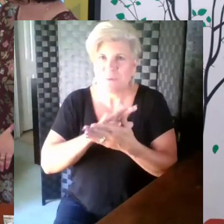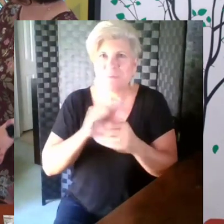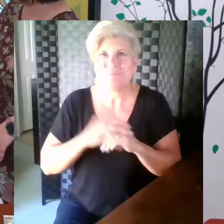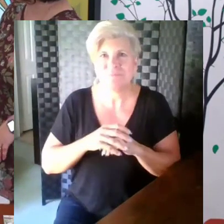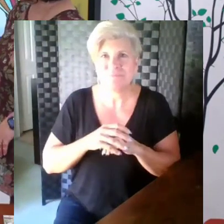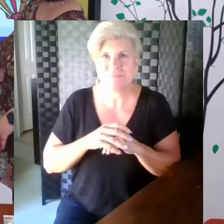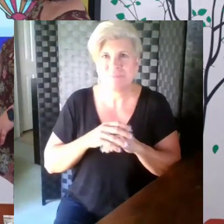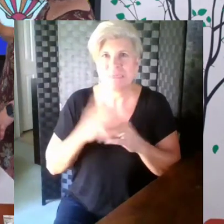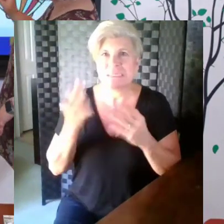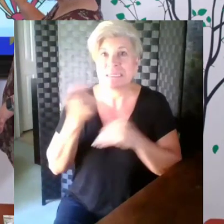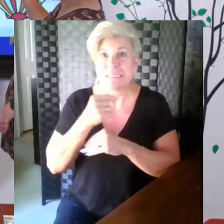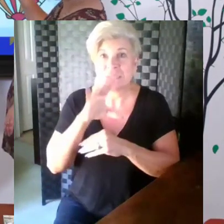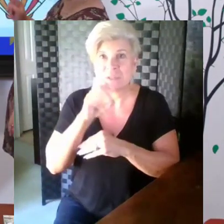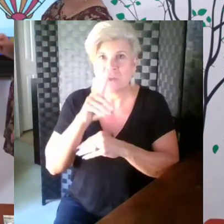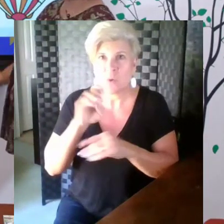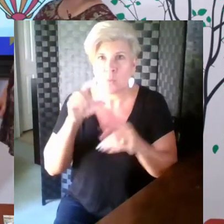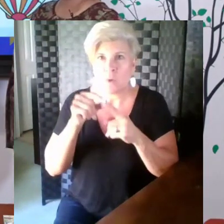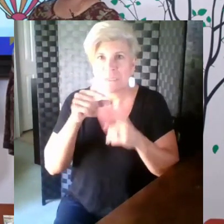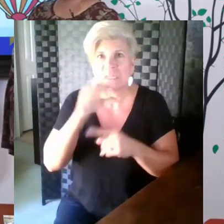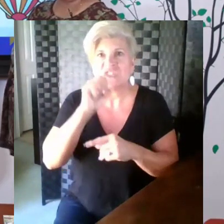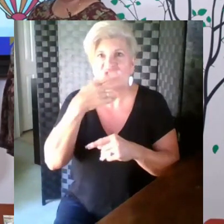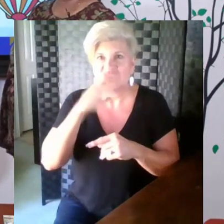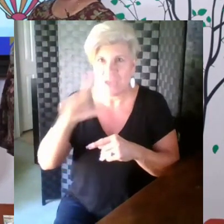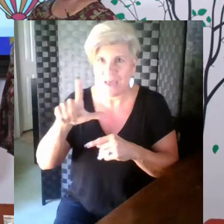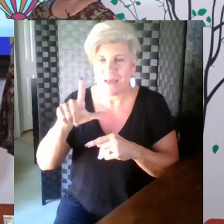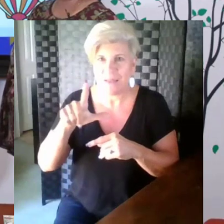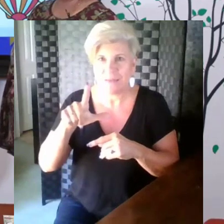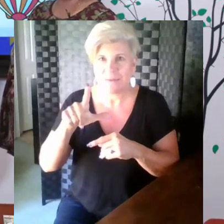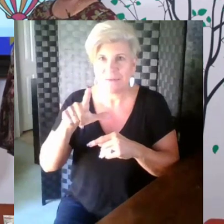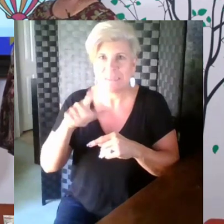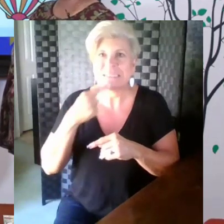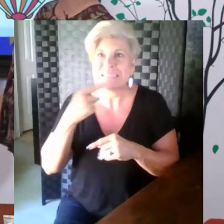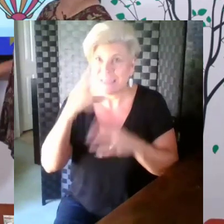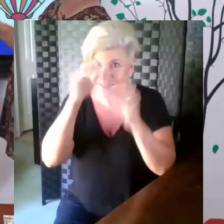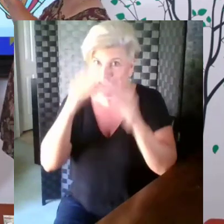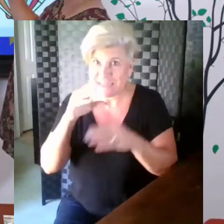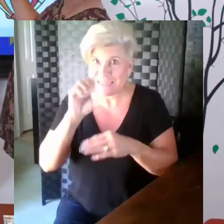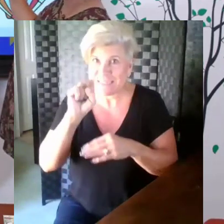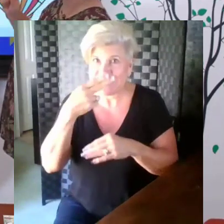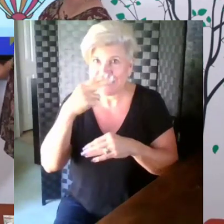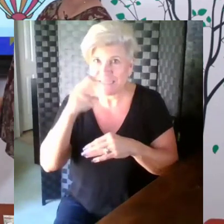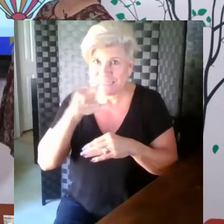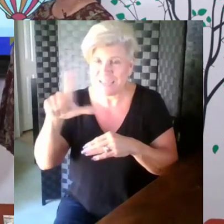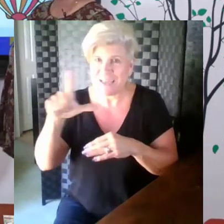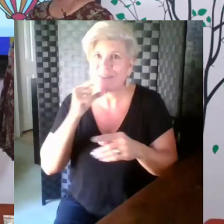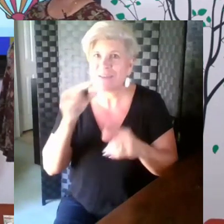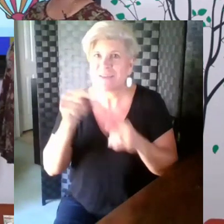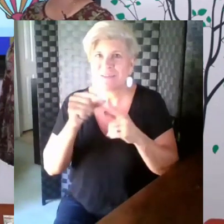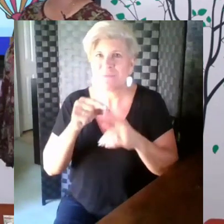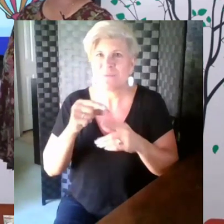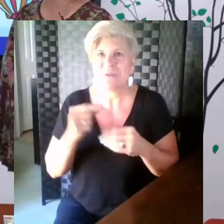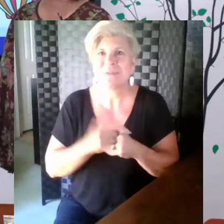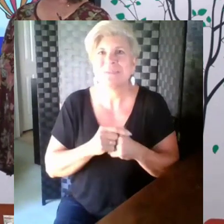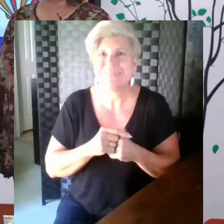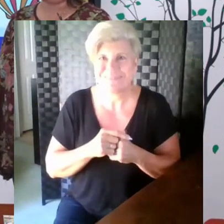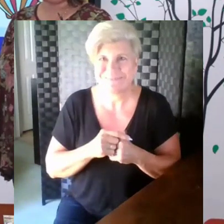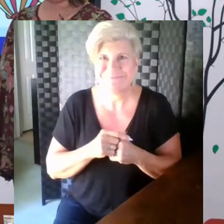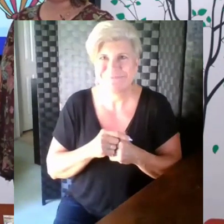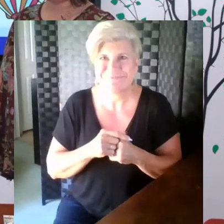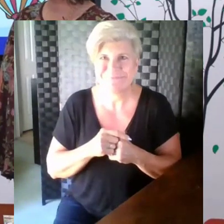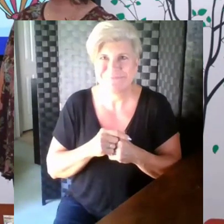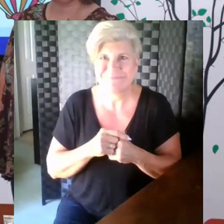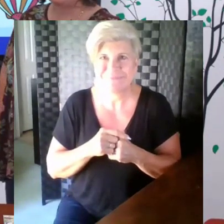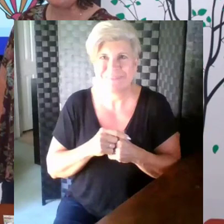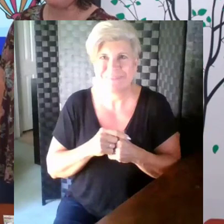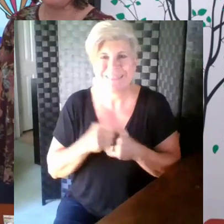summer. Today, your code word is shell, so you can tell your teacher that your code word for today's lesson is